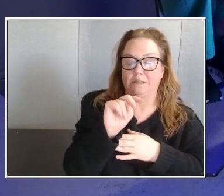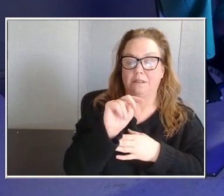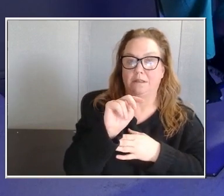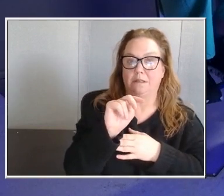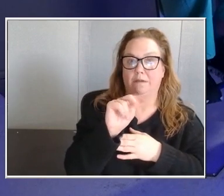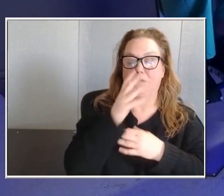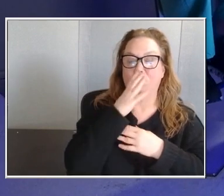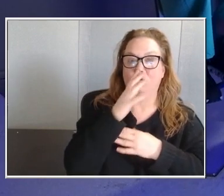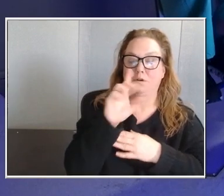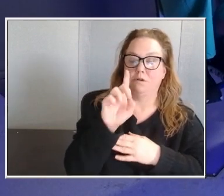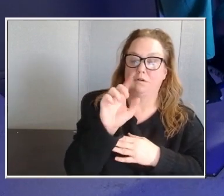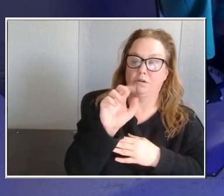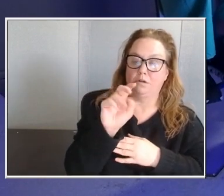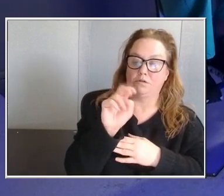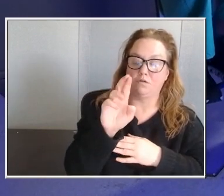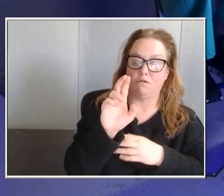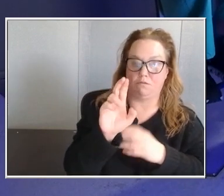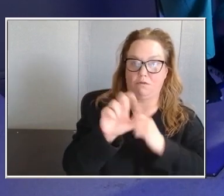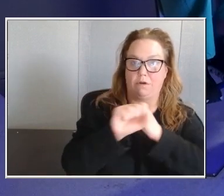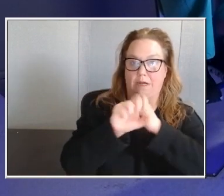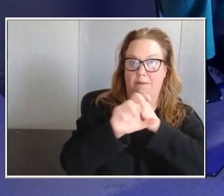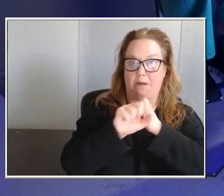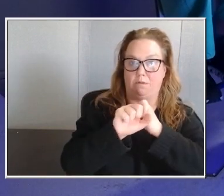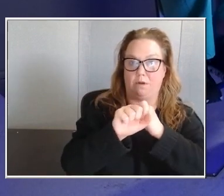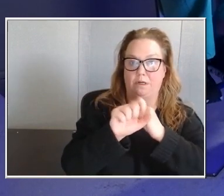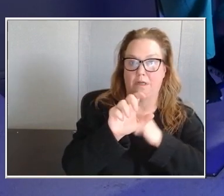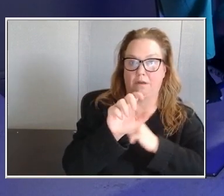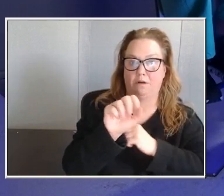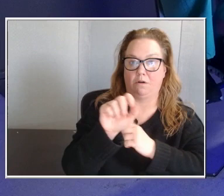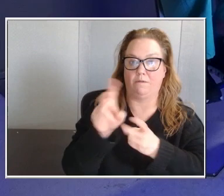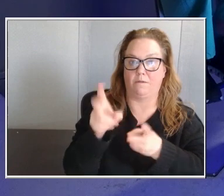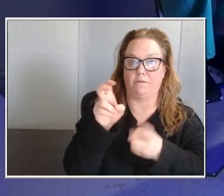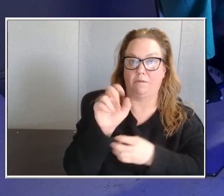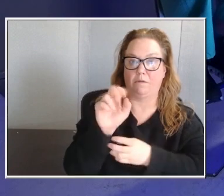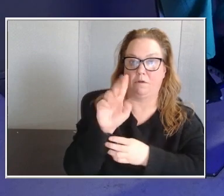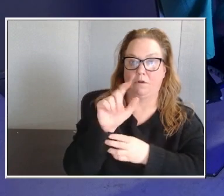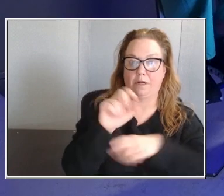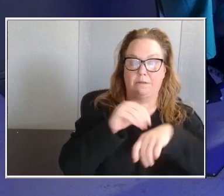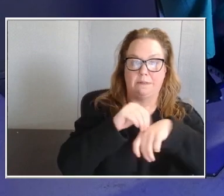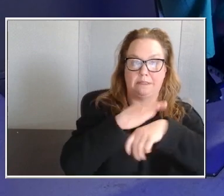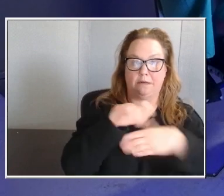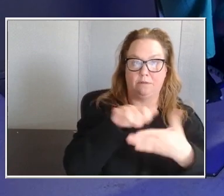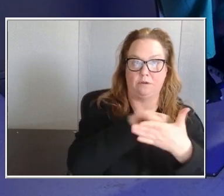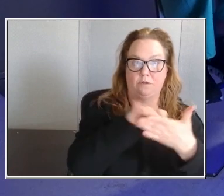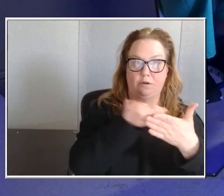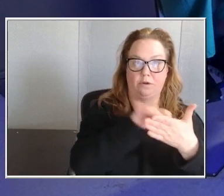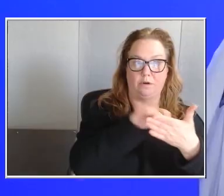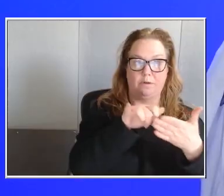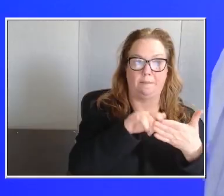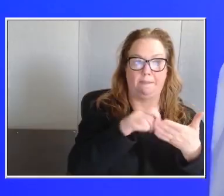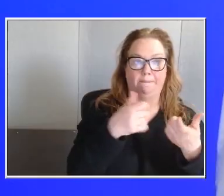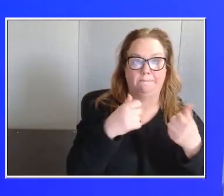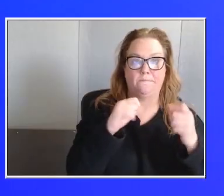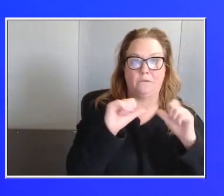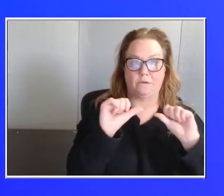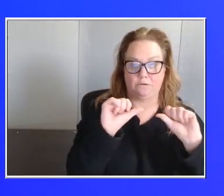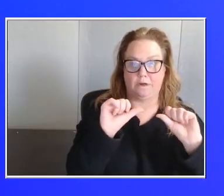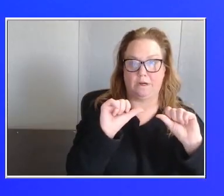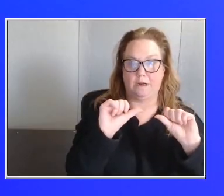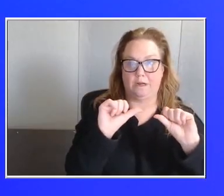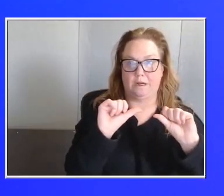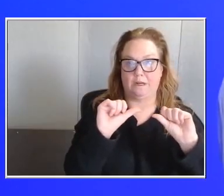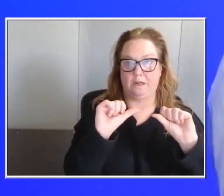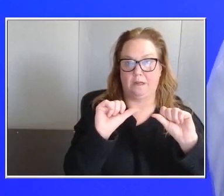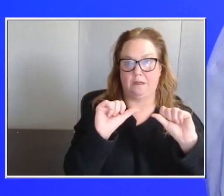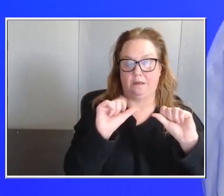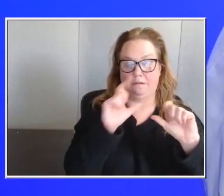donor campaign, we decided, well, we're just going to just take the organs from Kansas City and send them to New York or wherever. Right, we tried to fluff the drapes of a falling down house first. You know,